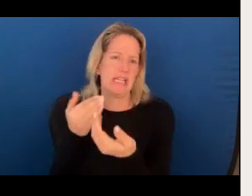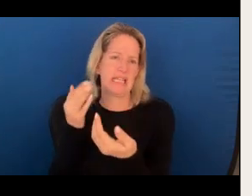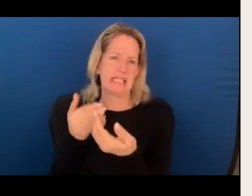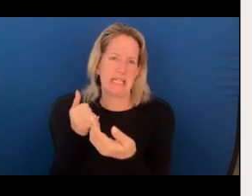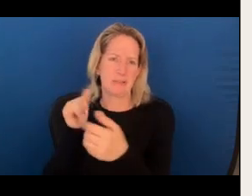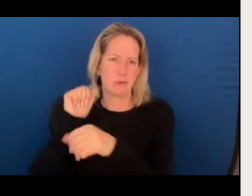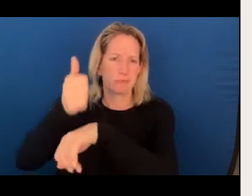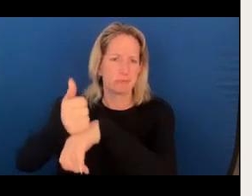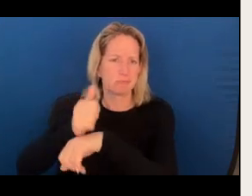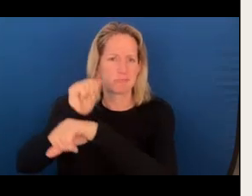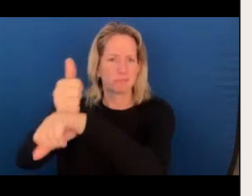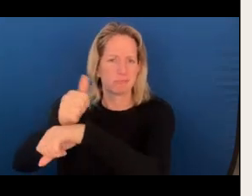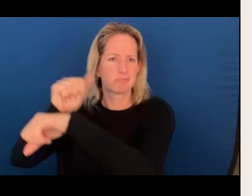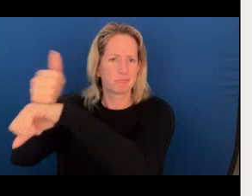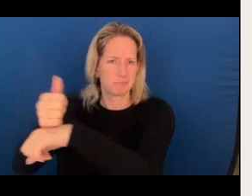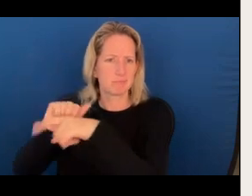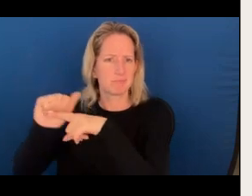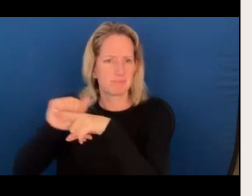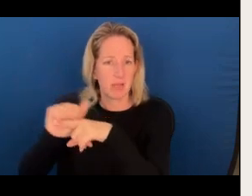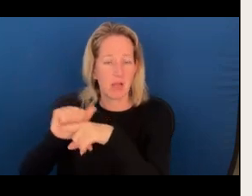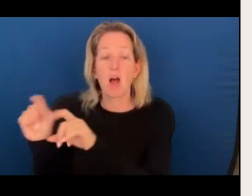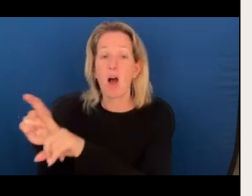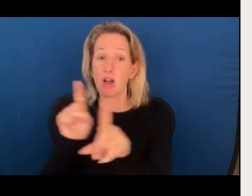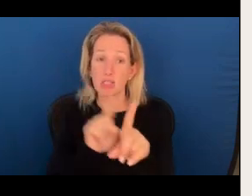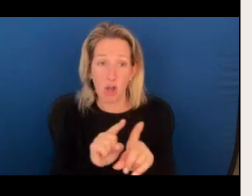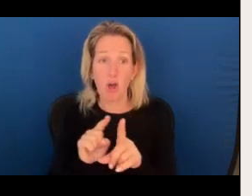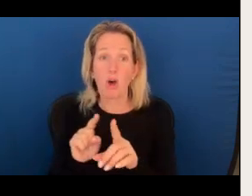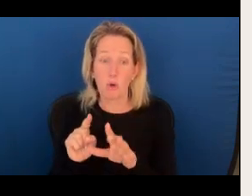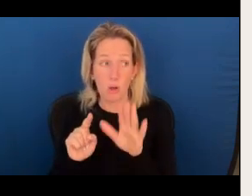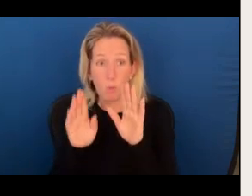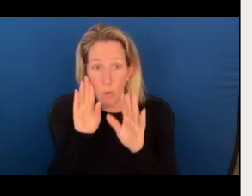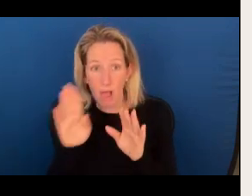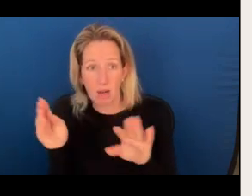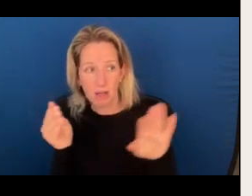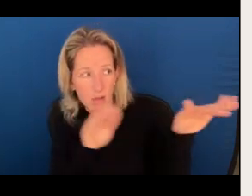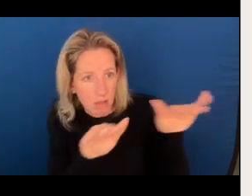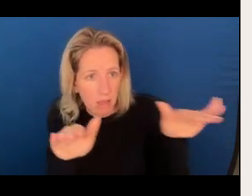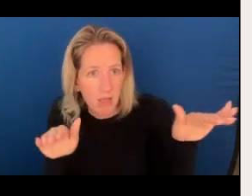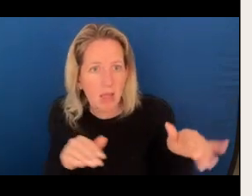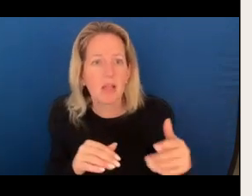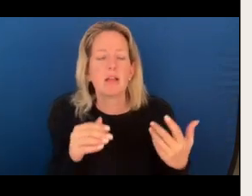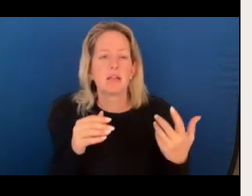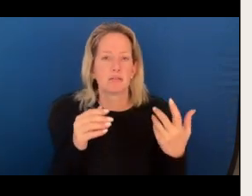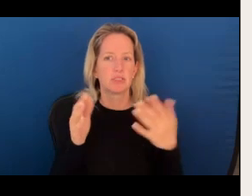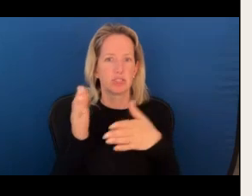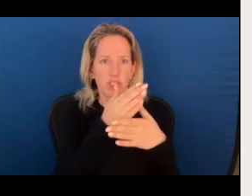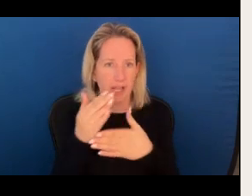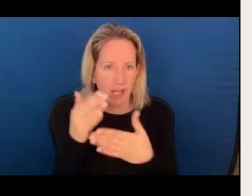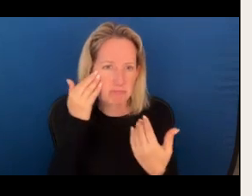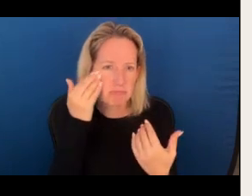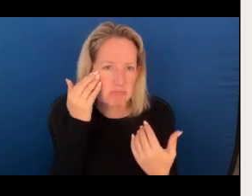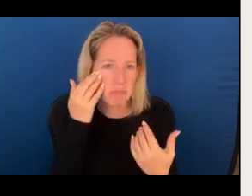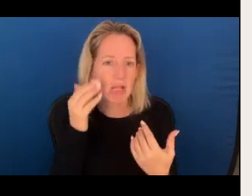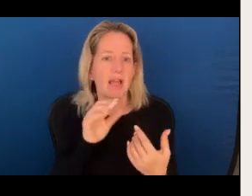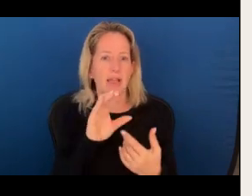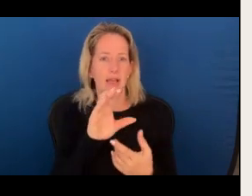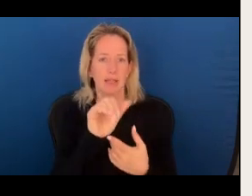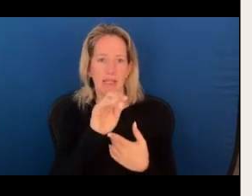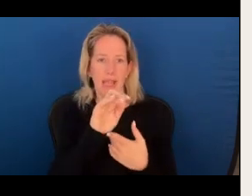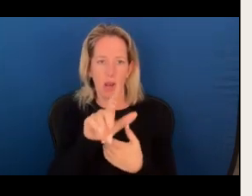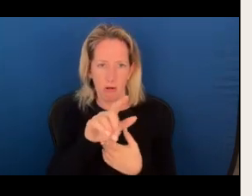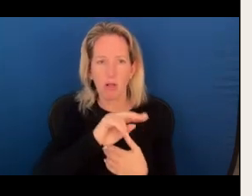work in these schools. And then word of mouth will go to another one and say, hey, look, you know, like Carol, the agent in on the North Shore, she has